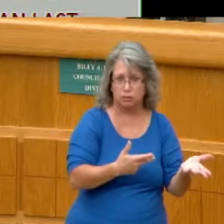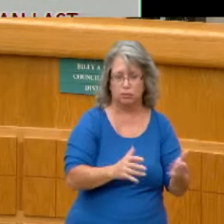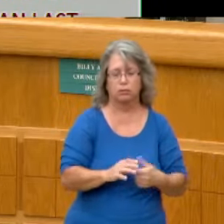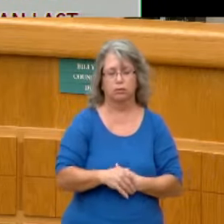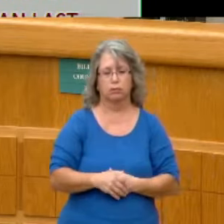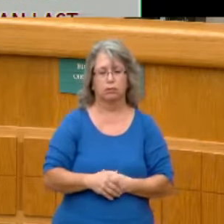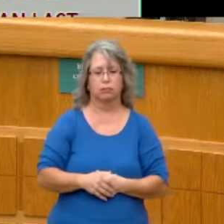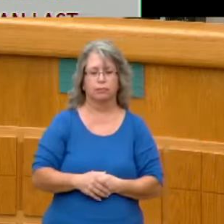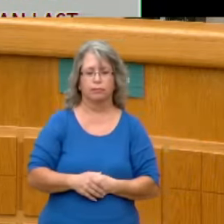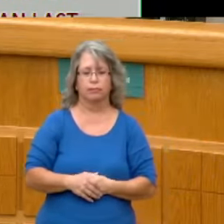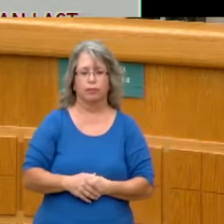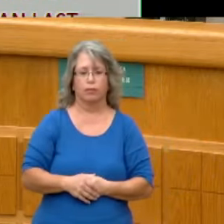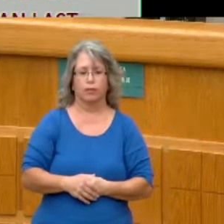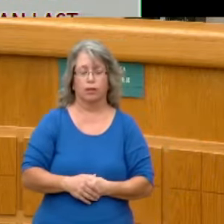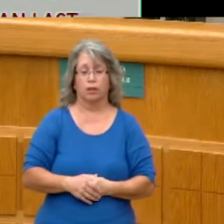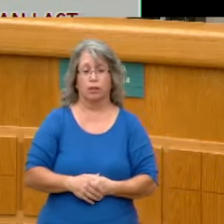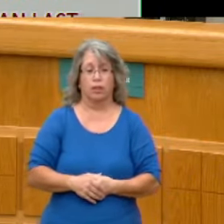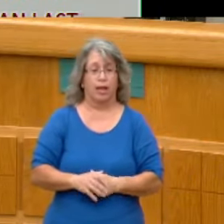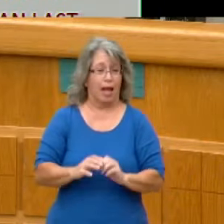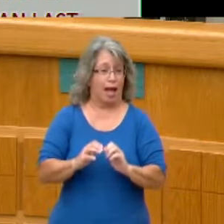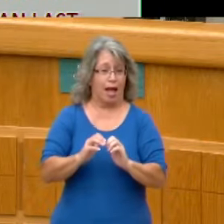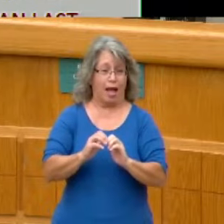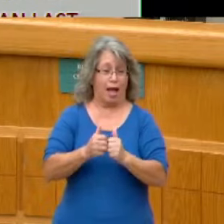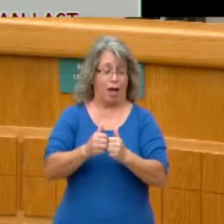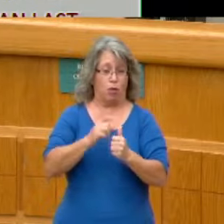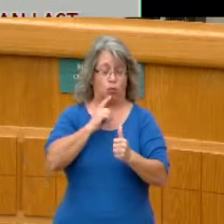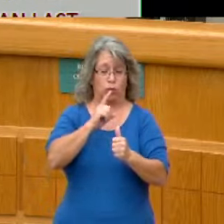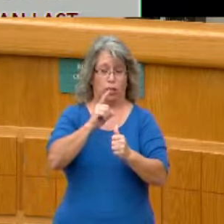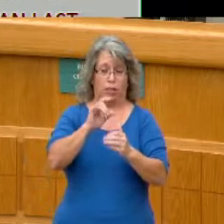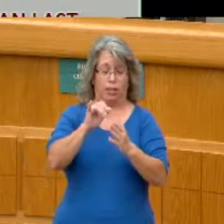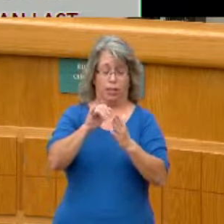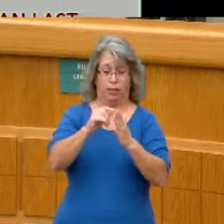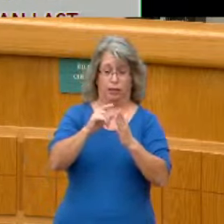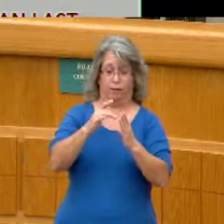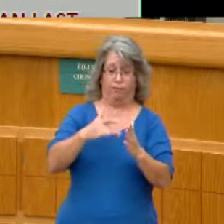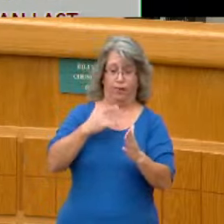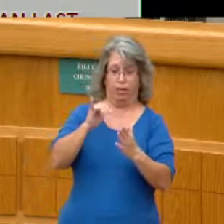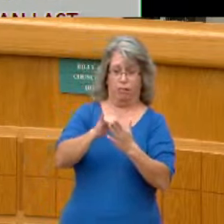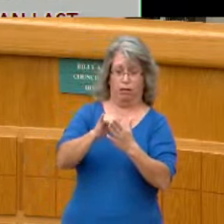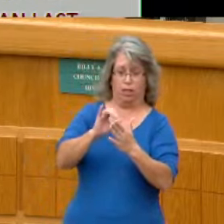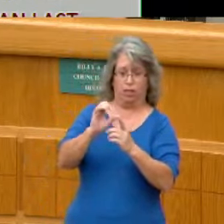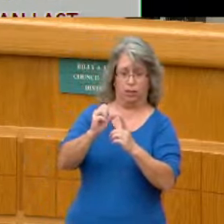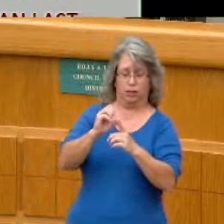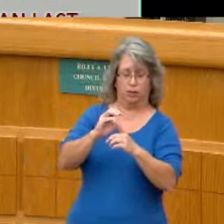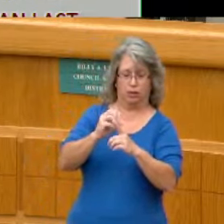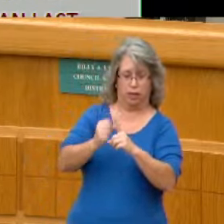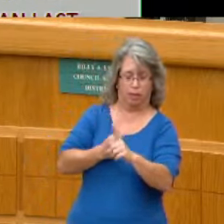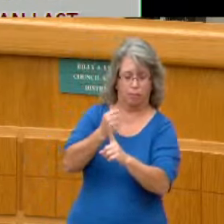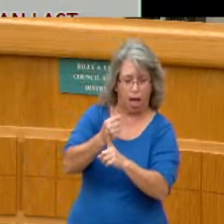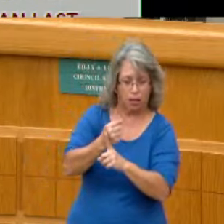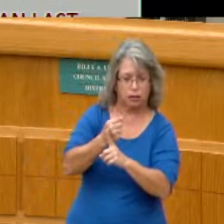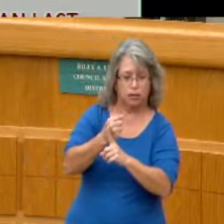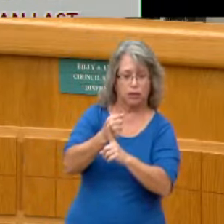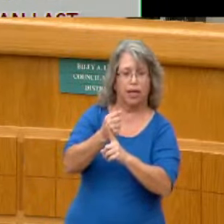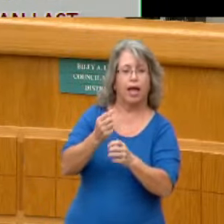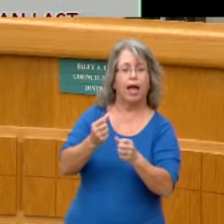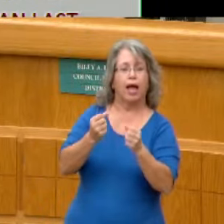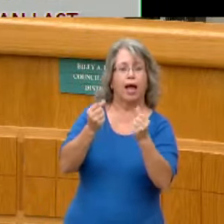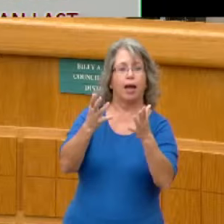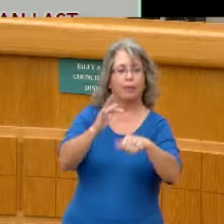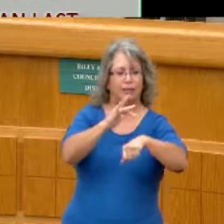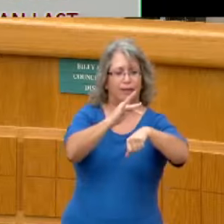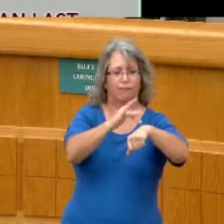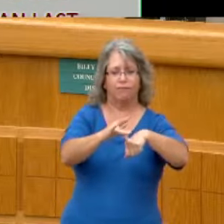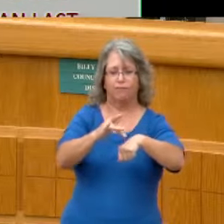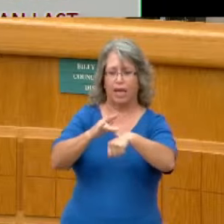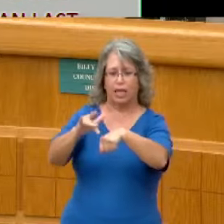Now, where you really see this impact is on the amount of vacancies in our hospitals right now. We're at the lowest amount that